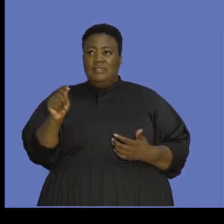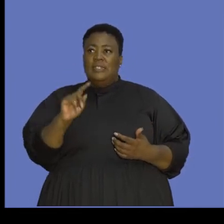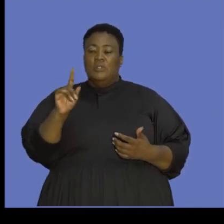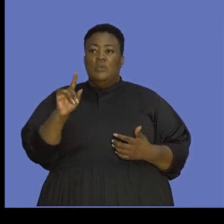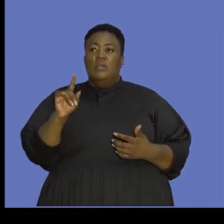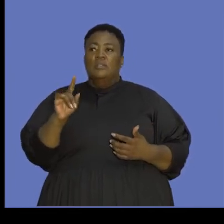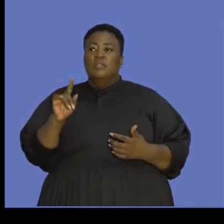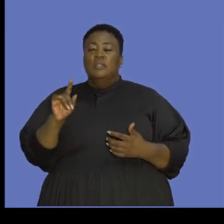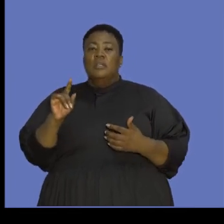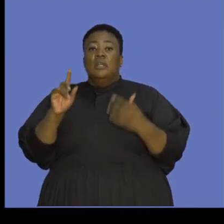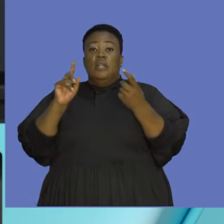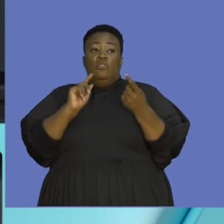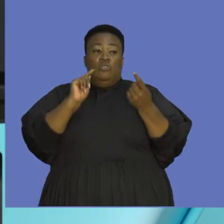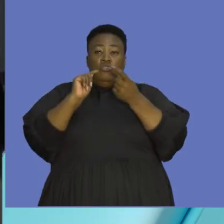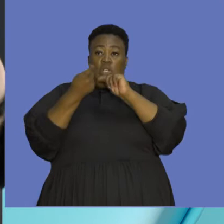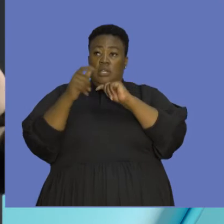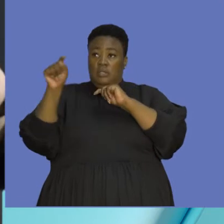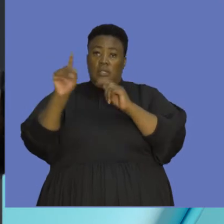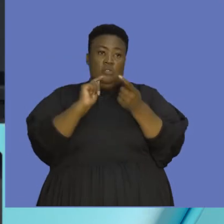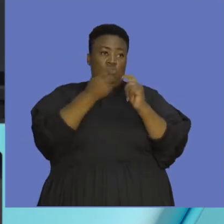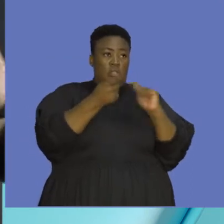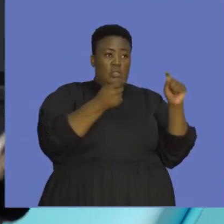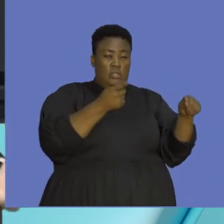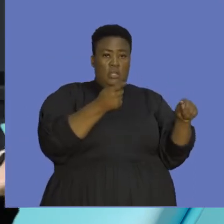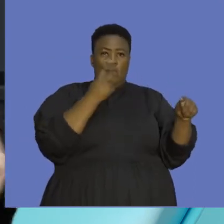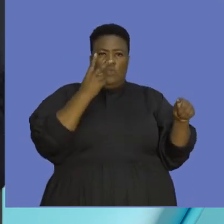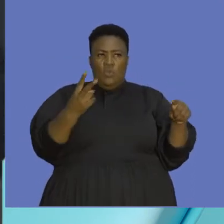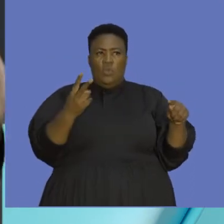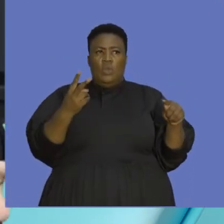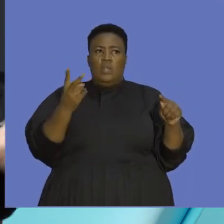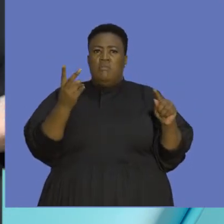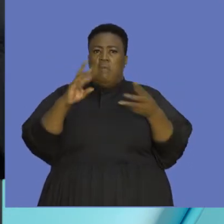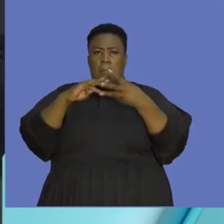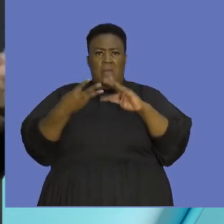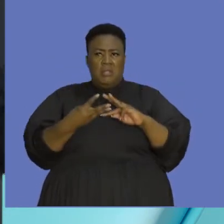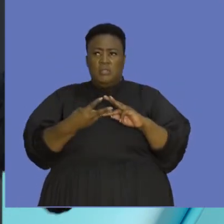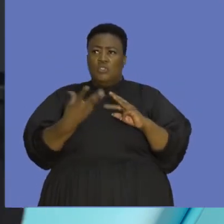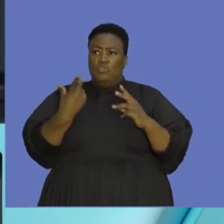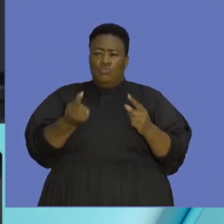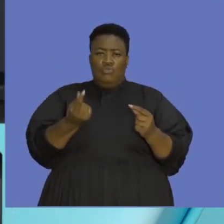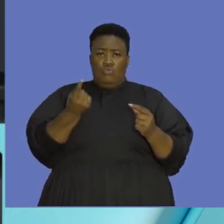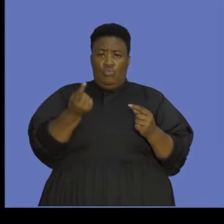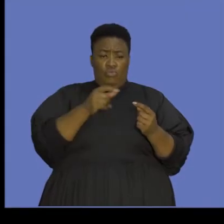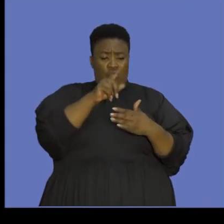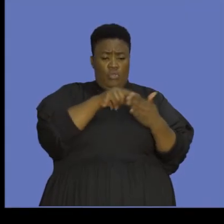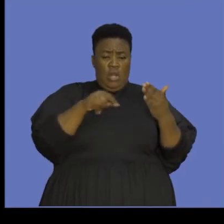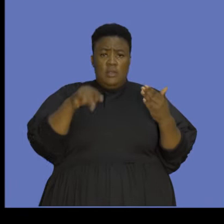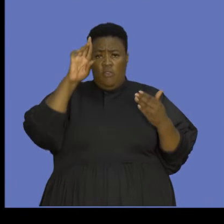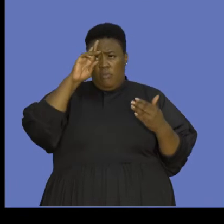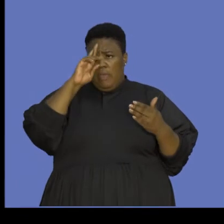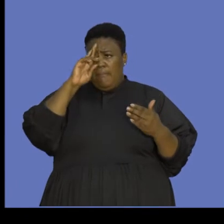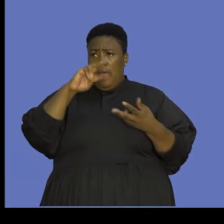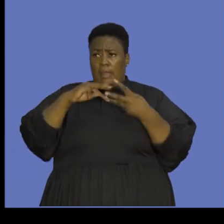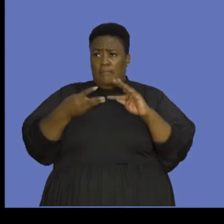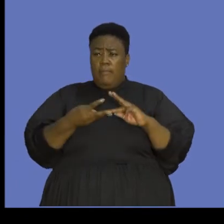over the change in F net. If we look at this in terms of maths, you've done graphing, okay? Remember in